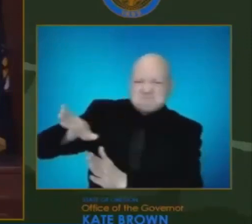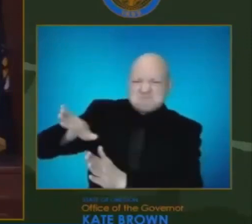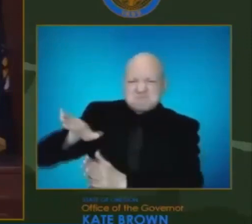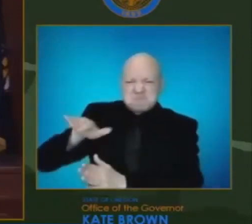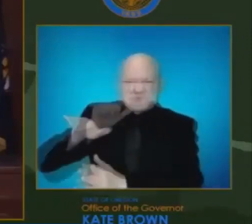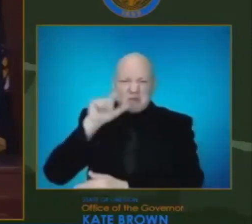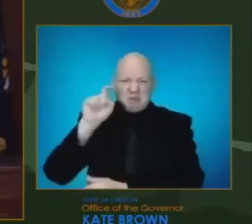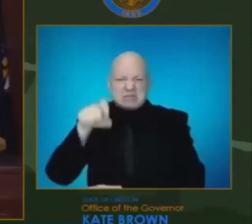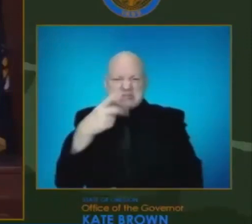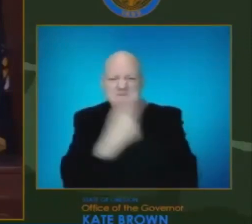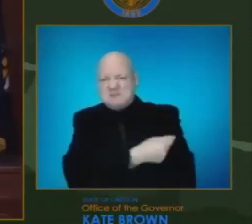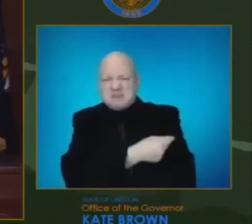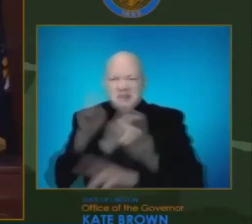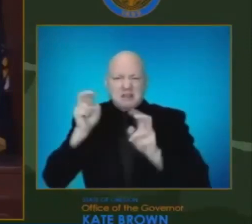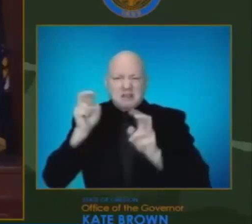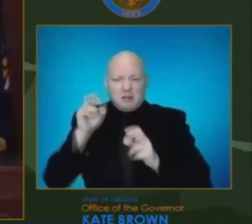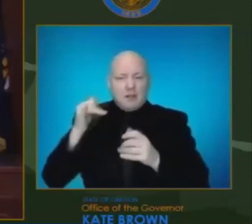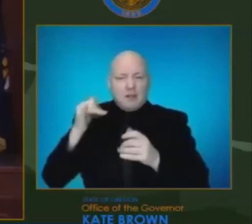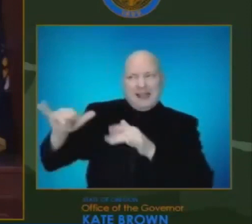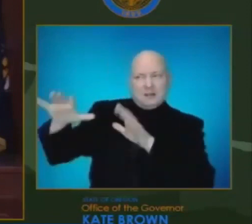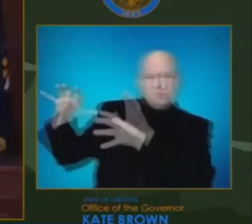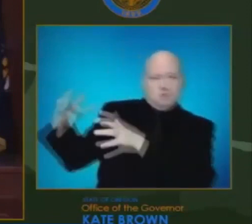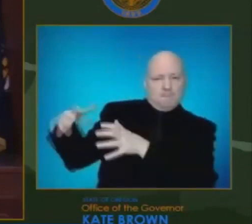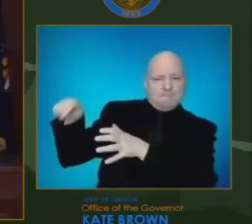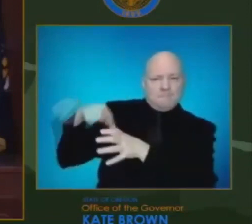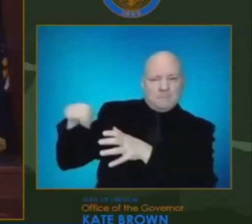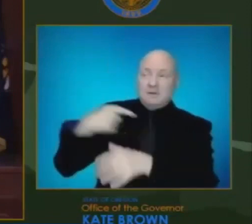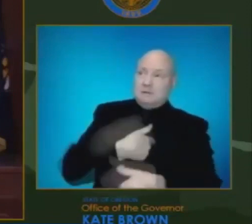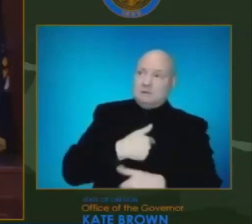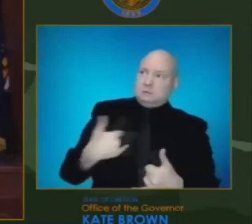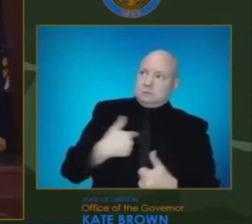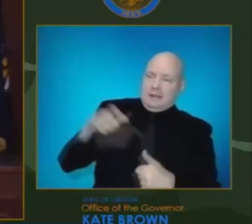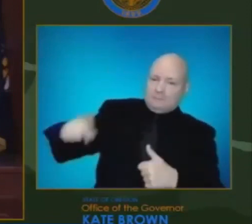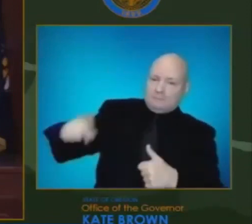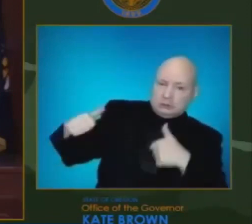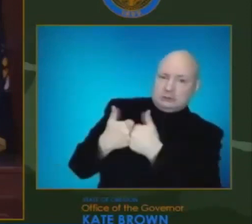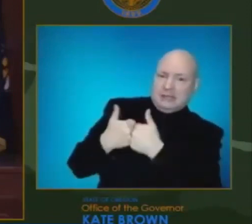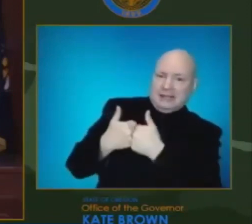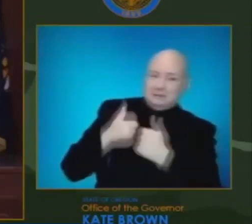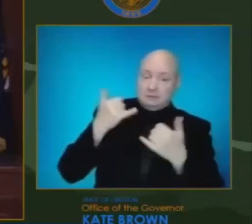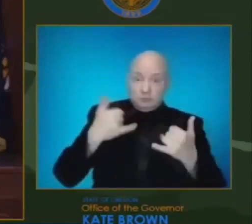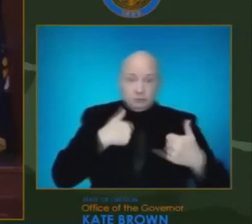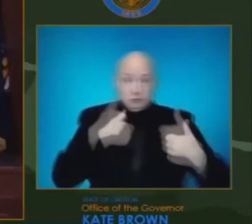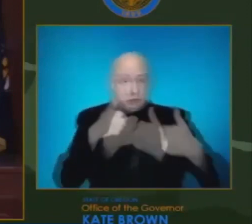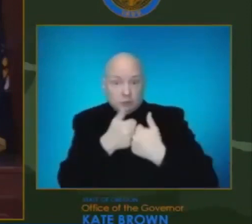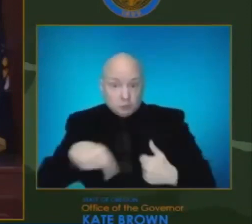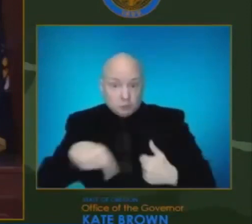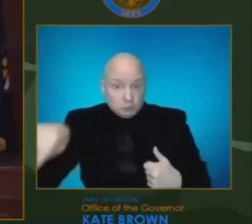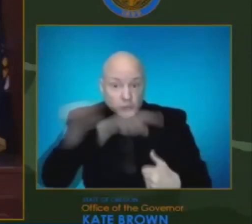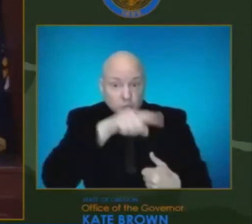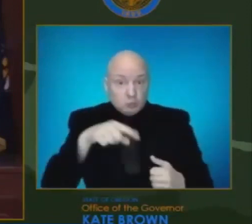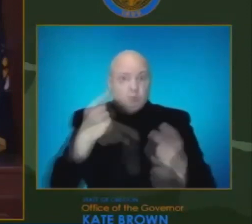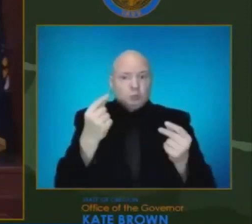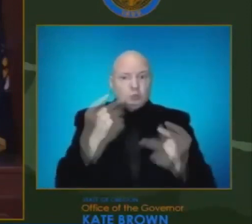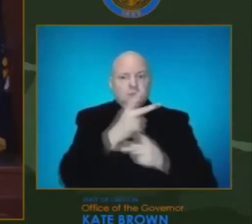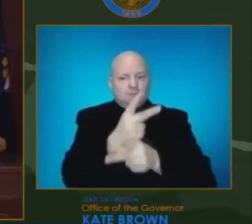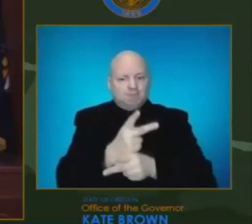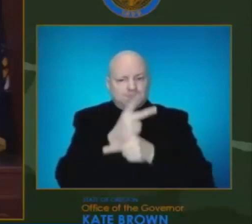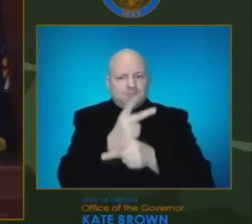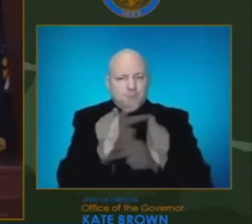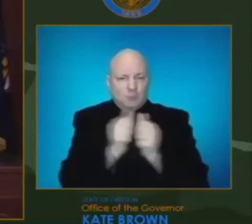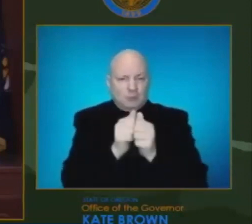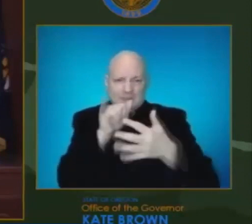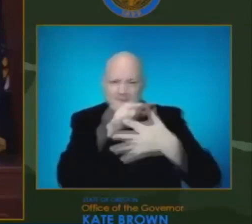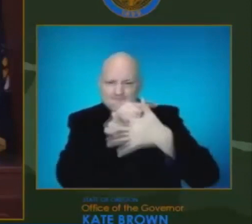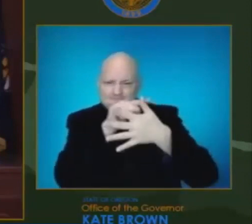important challenges is to remind Oregonians to keep up your guard. We need you all to keep wearing